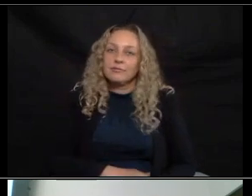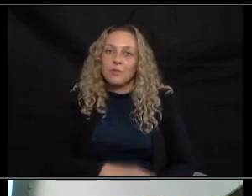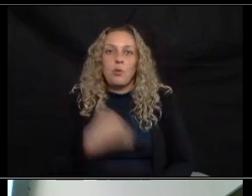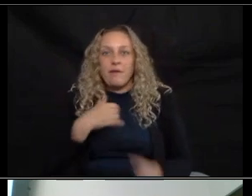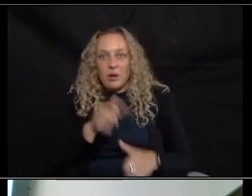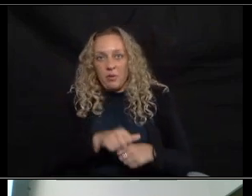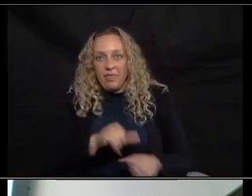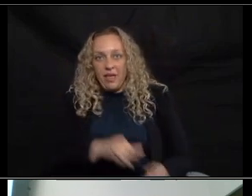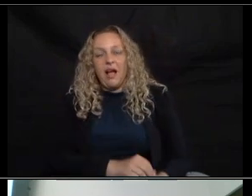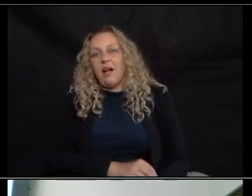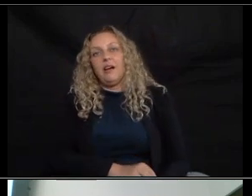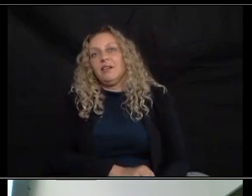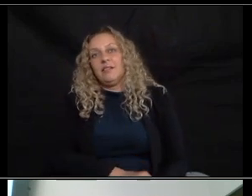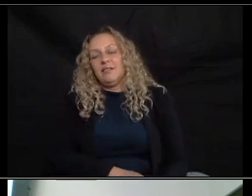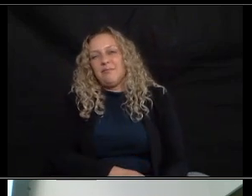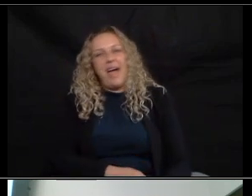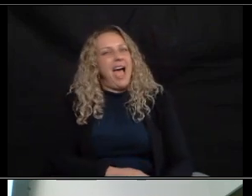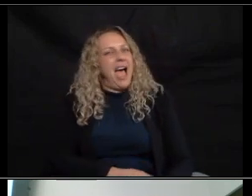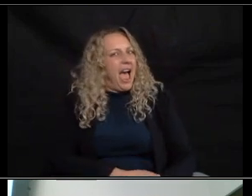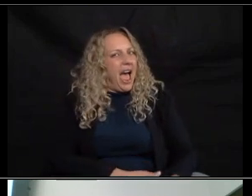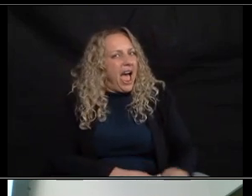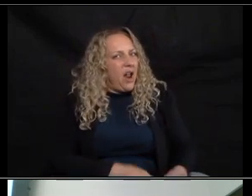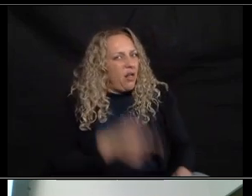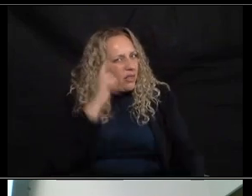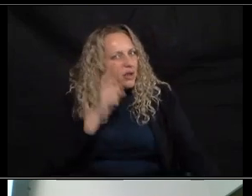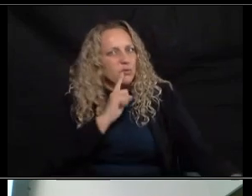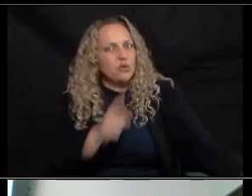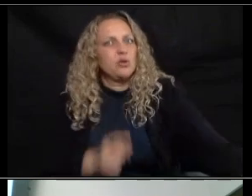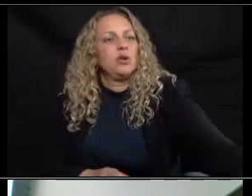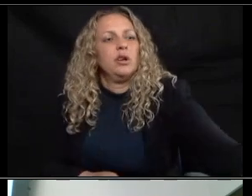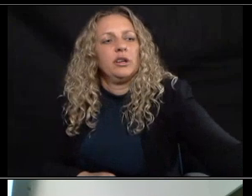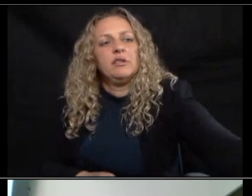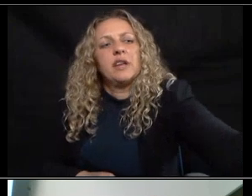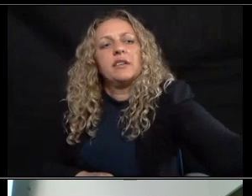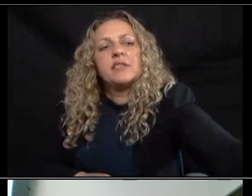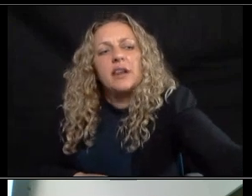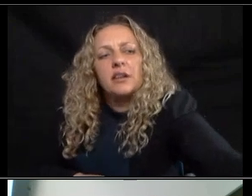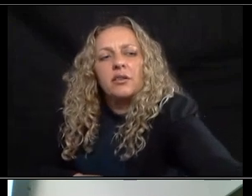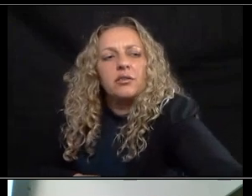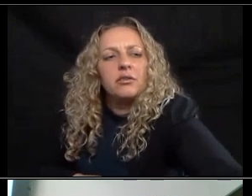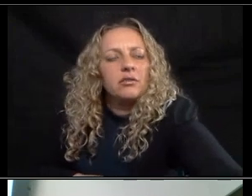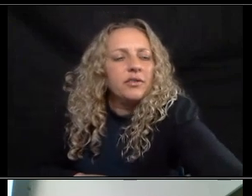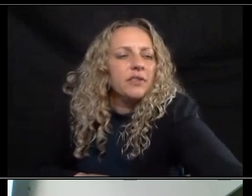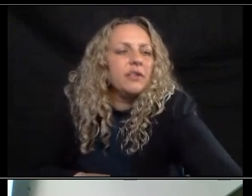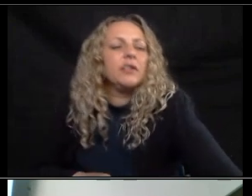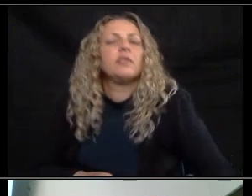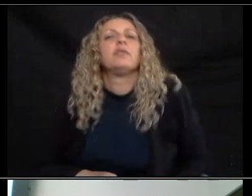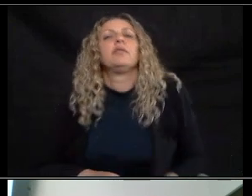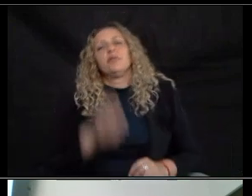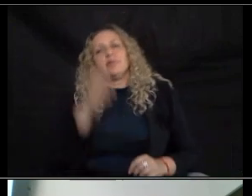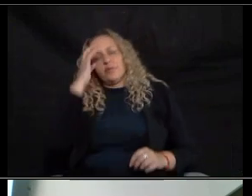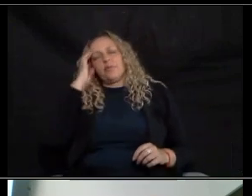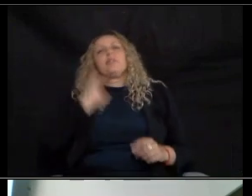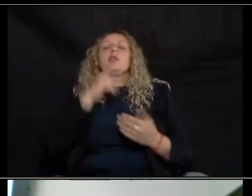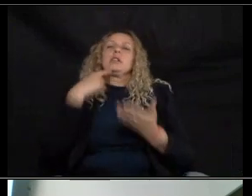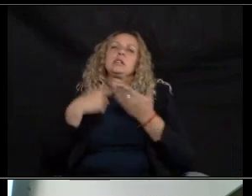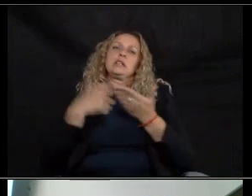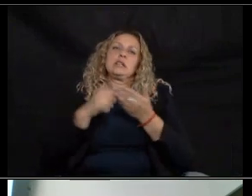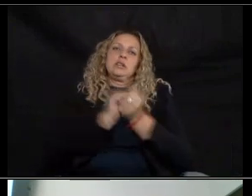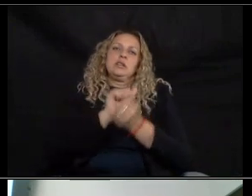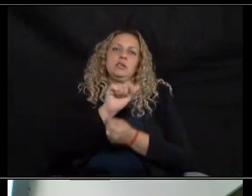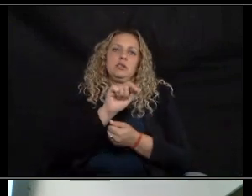deal with. But I don't believe them to be true. And I'm not a lawyer, but I don't think it's legally prudent to have a discussion with a party who's